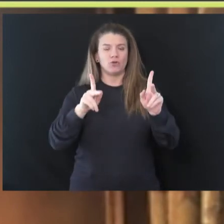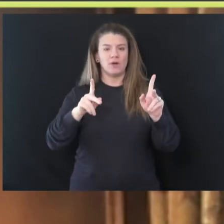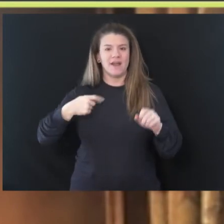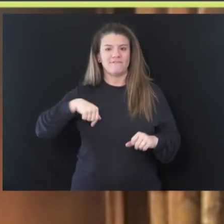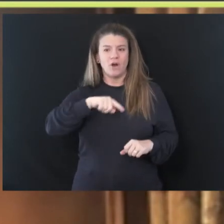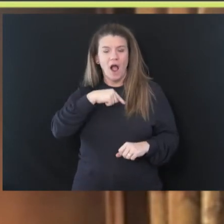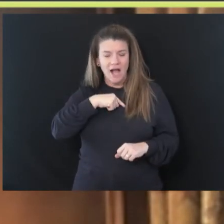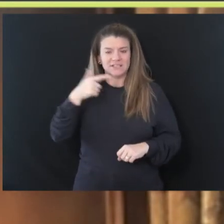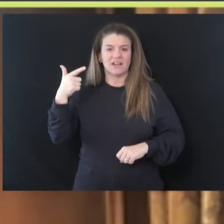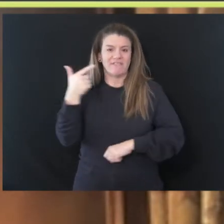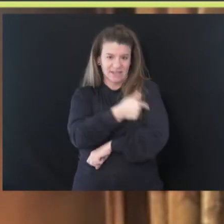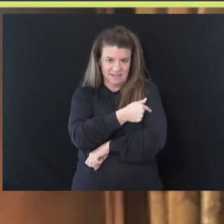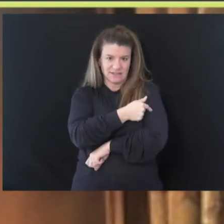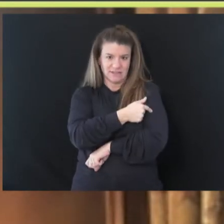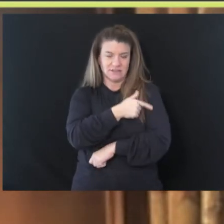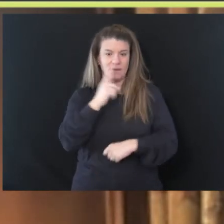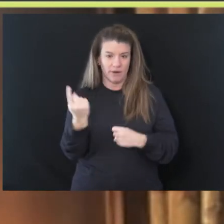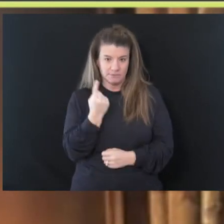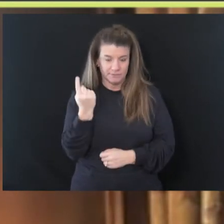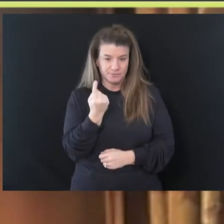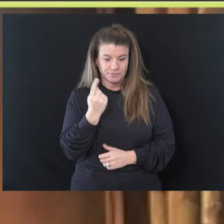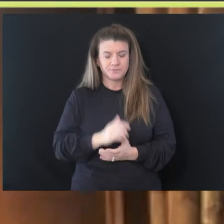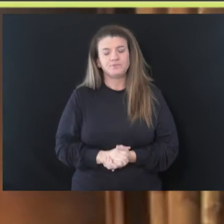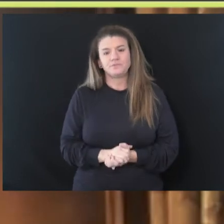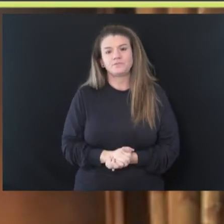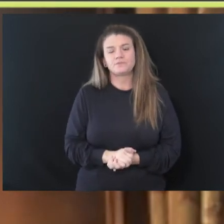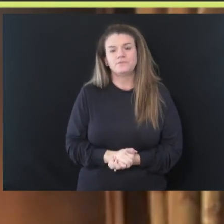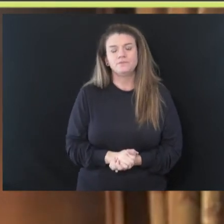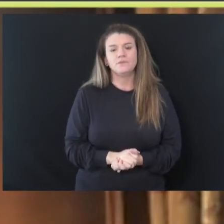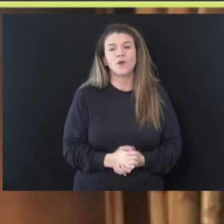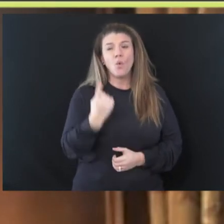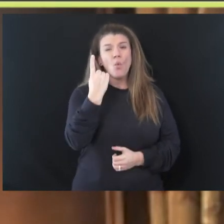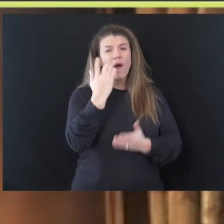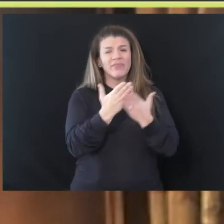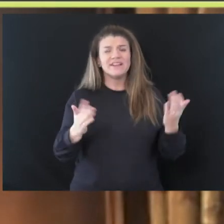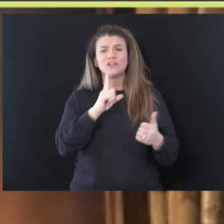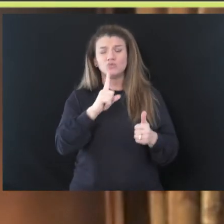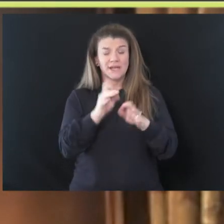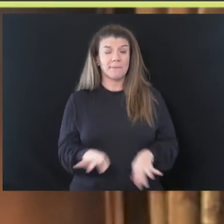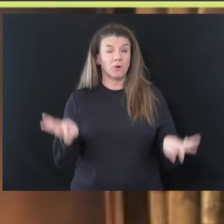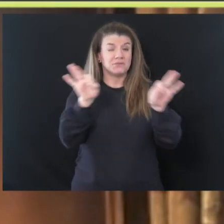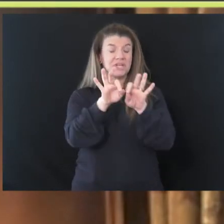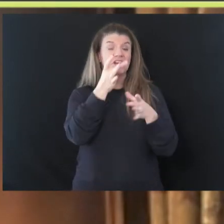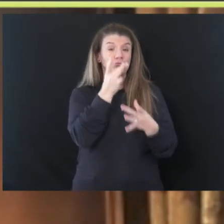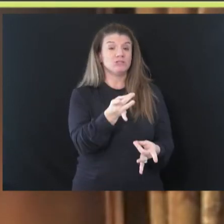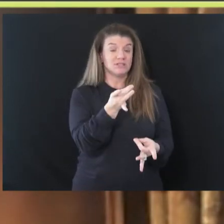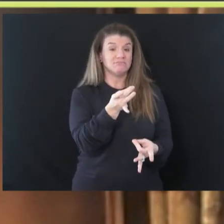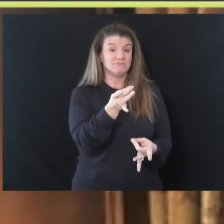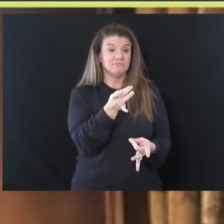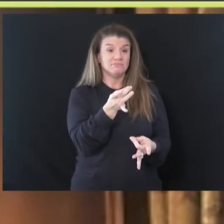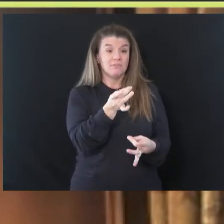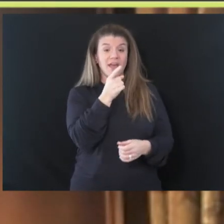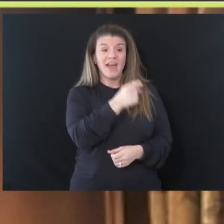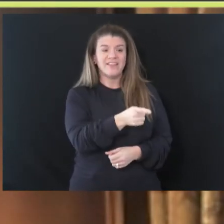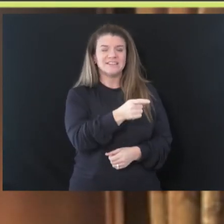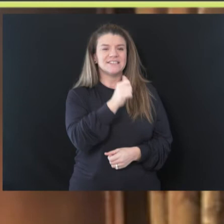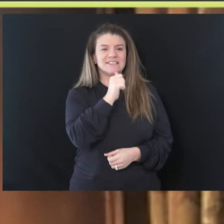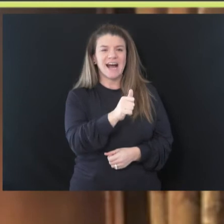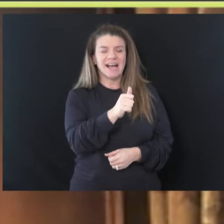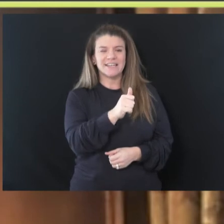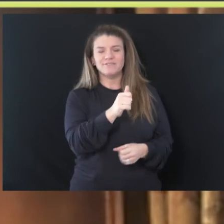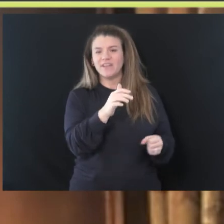put vaccines in arms of people. One thing that's really important and very interesting, and this is an incomplete story, but I think